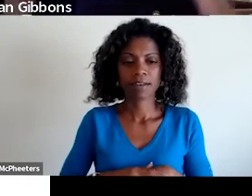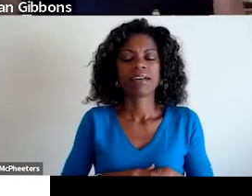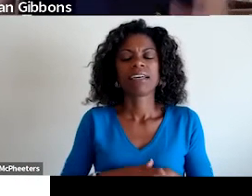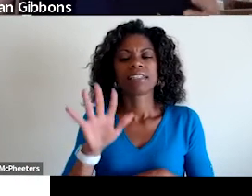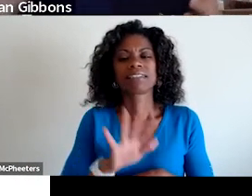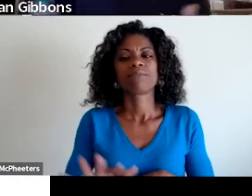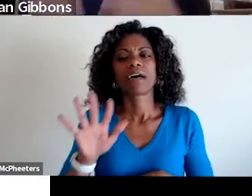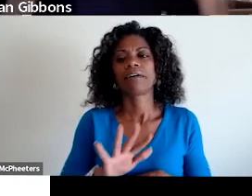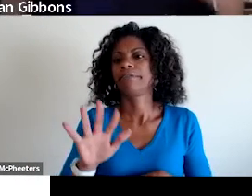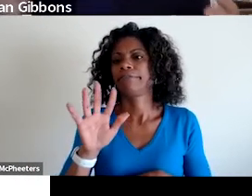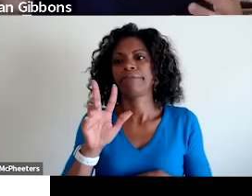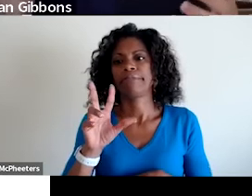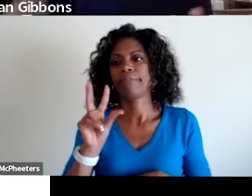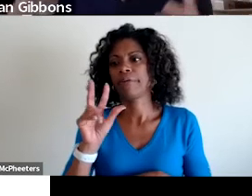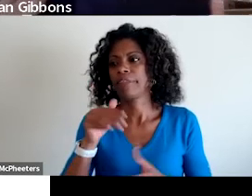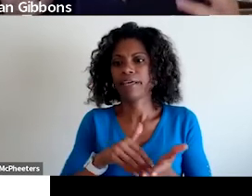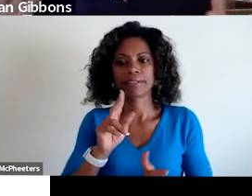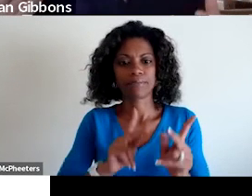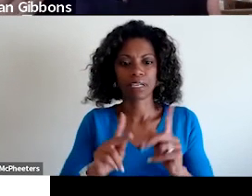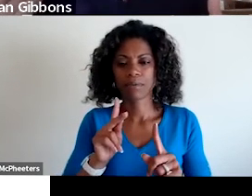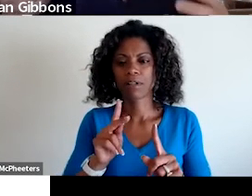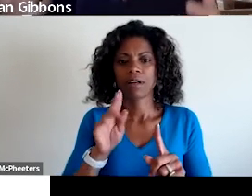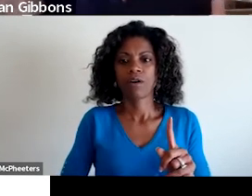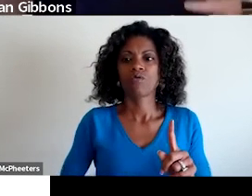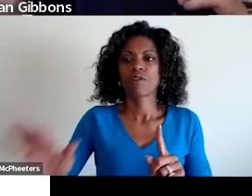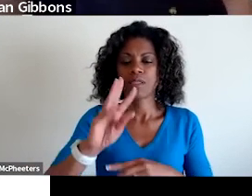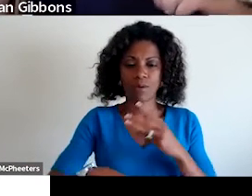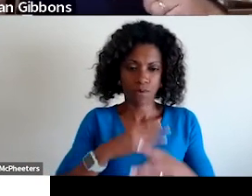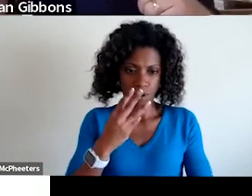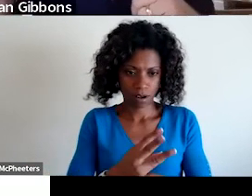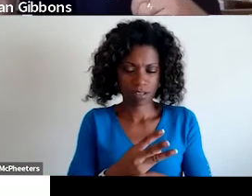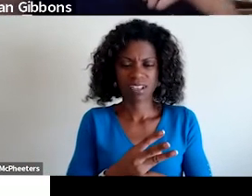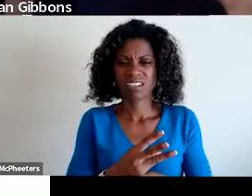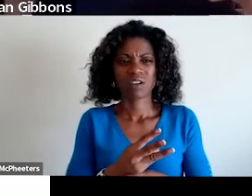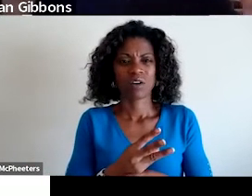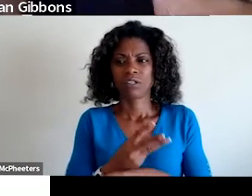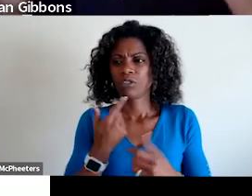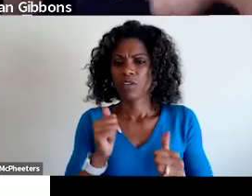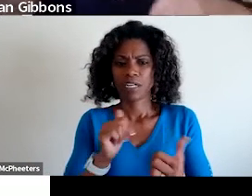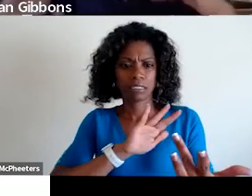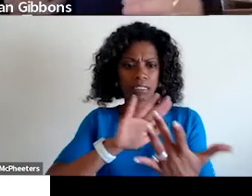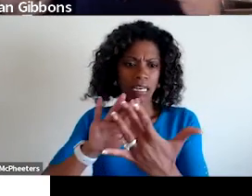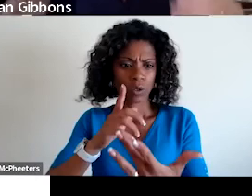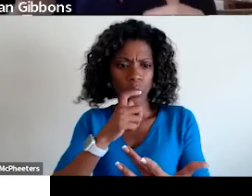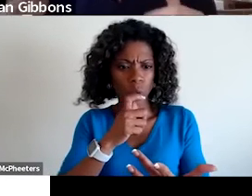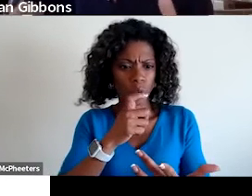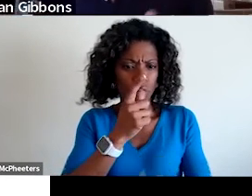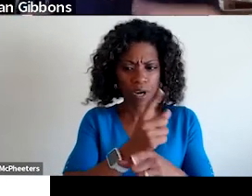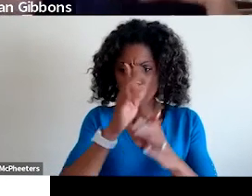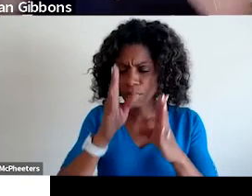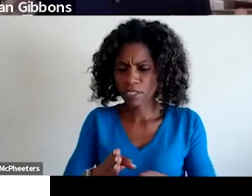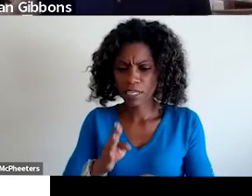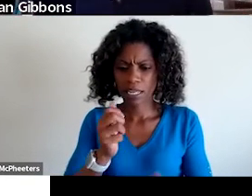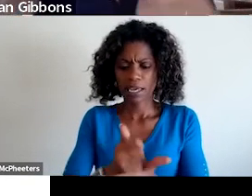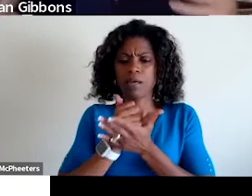globe. Sometimes that feels like looking for a needle in a haystack when you're trying to find the exact right person who can help you with your work.